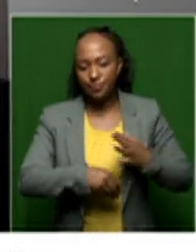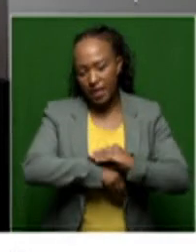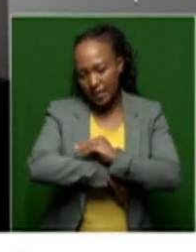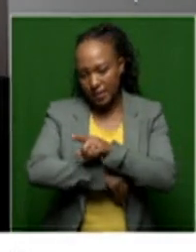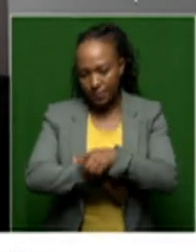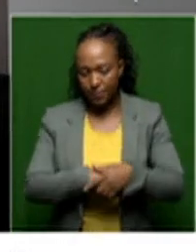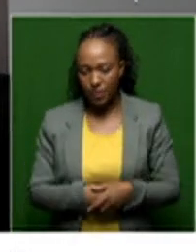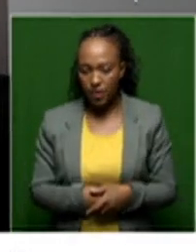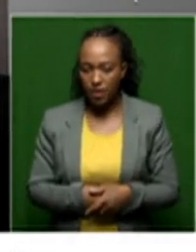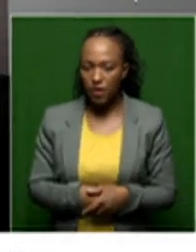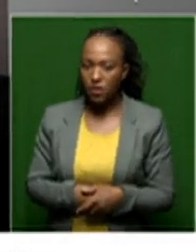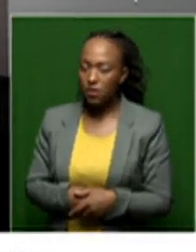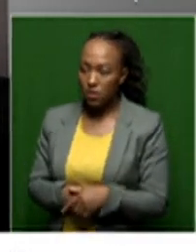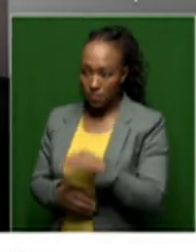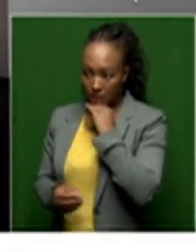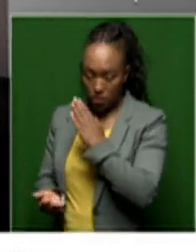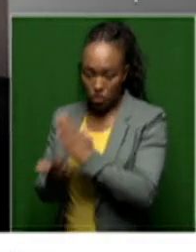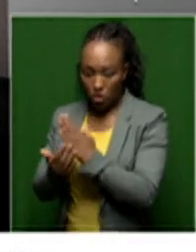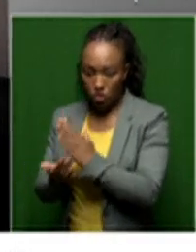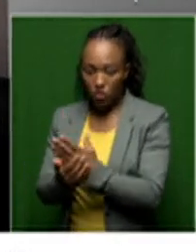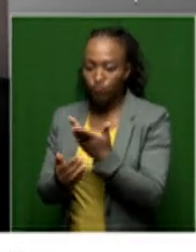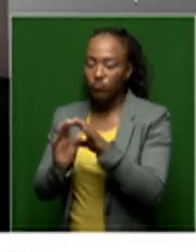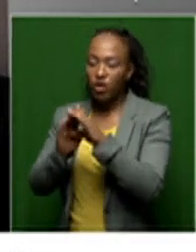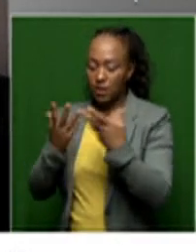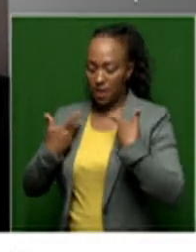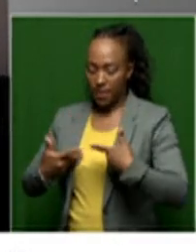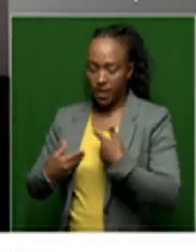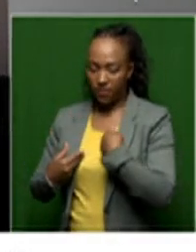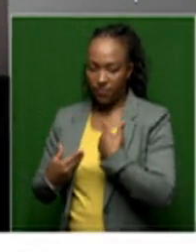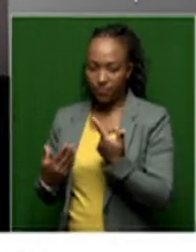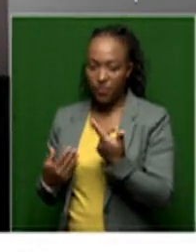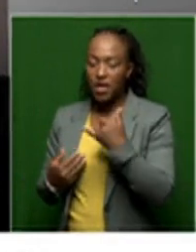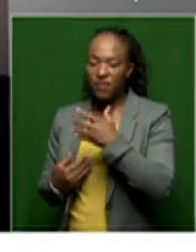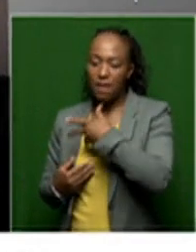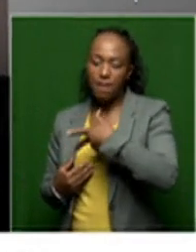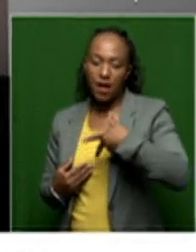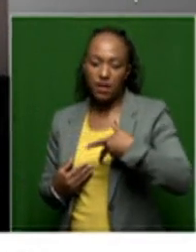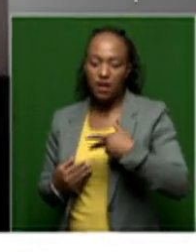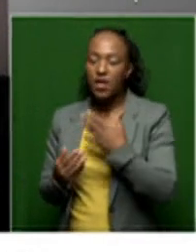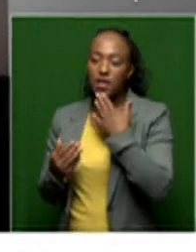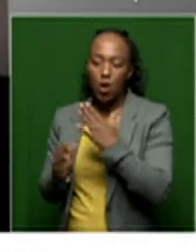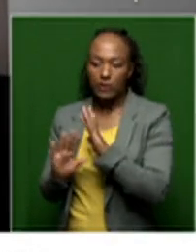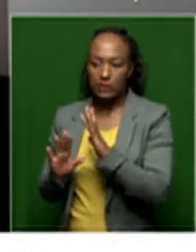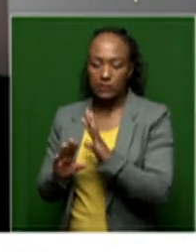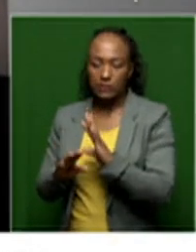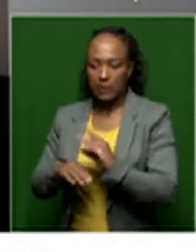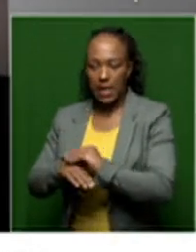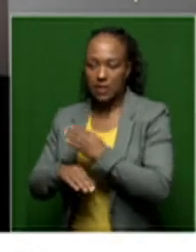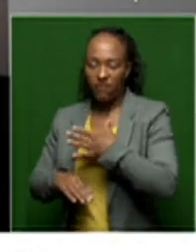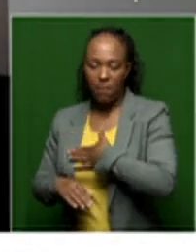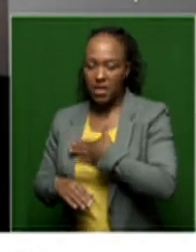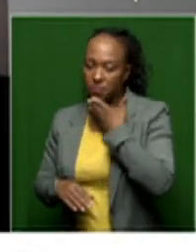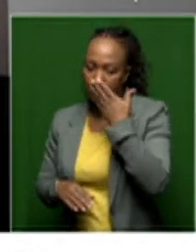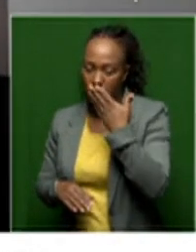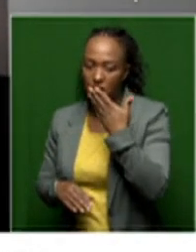mean, is it almost a guarantee? For instance, take somebody like myself. If my mother, which thank goodness has not had breast cancer,